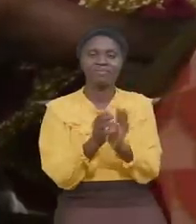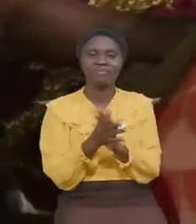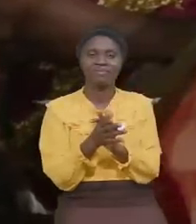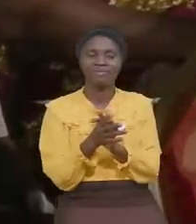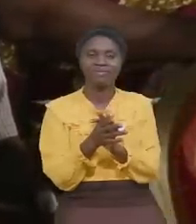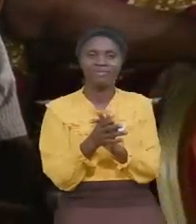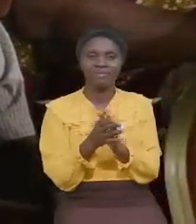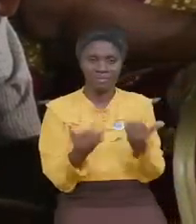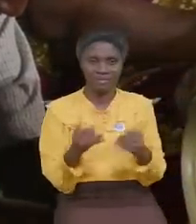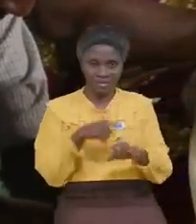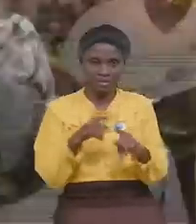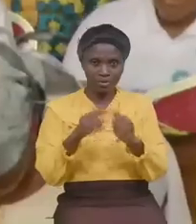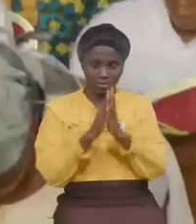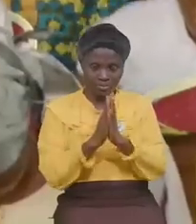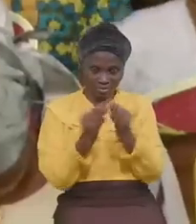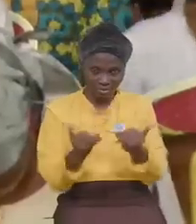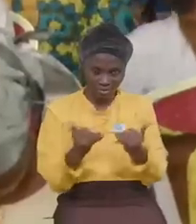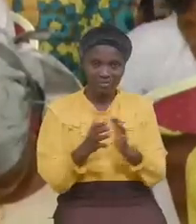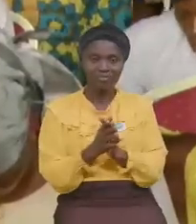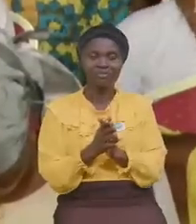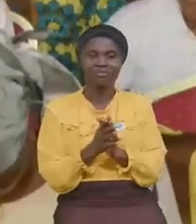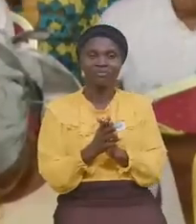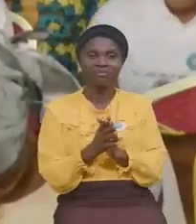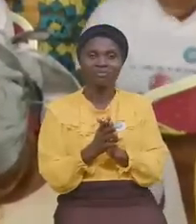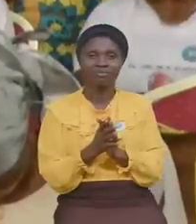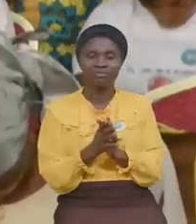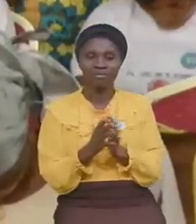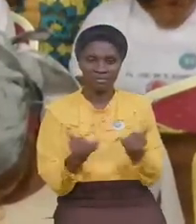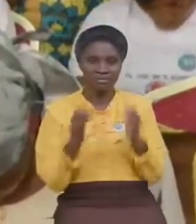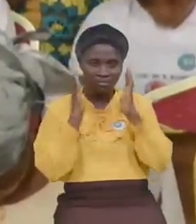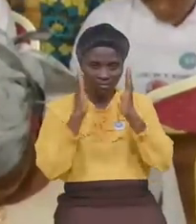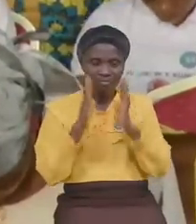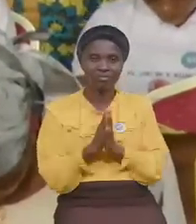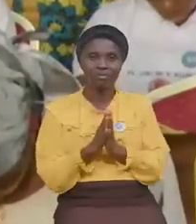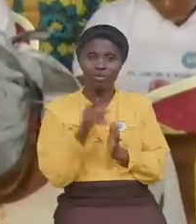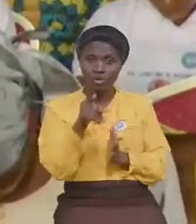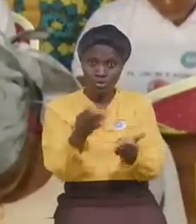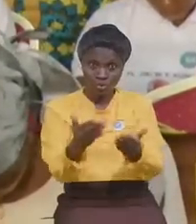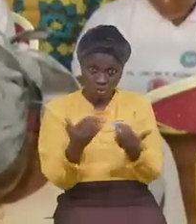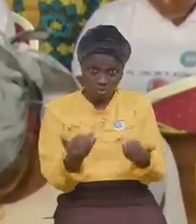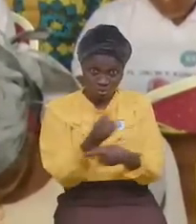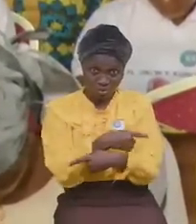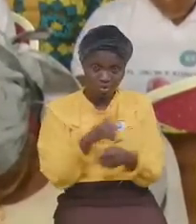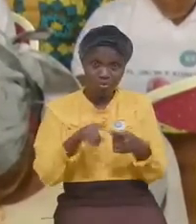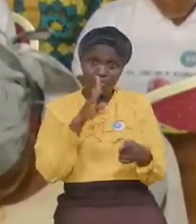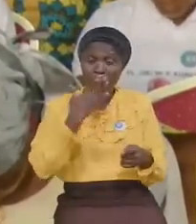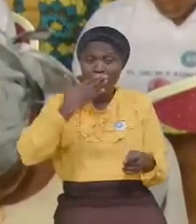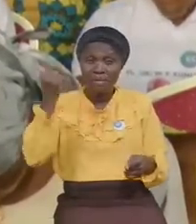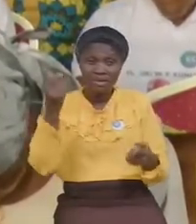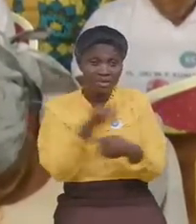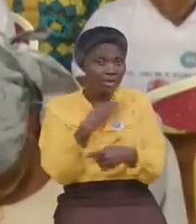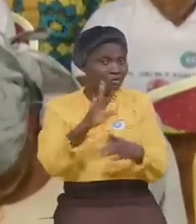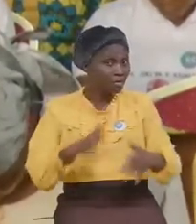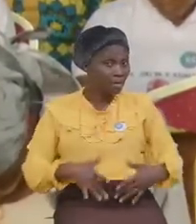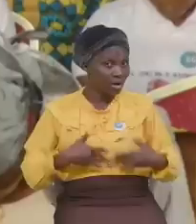It's about an eyes closed. You want this to be the best day of your life. When